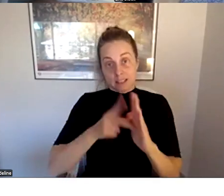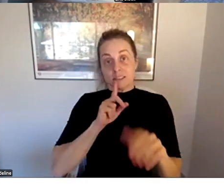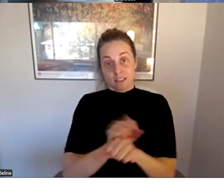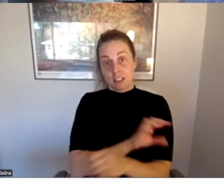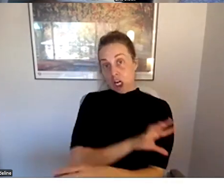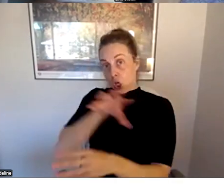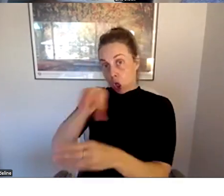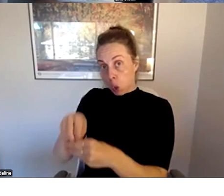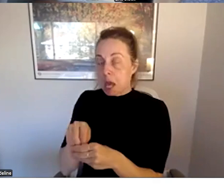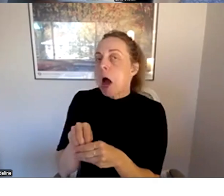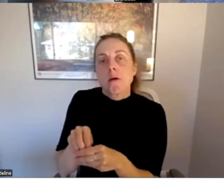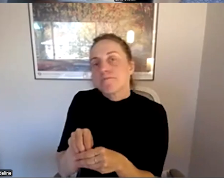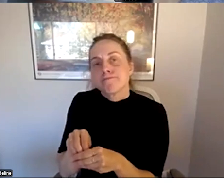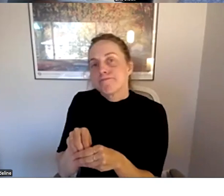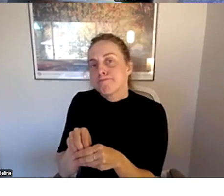And